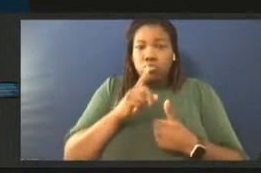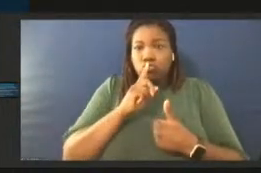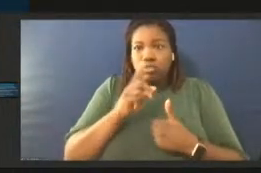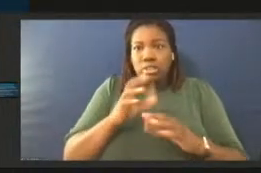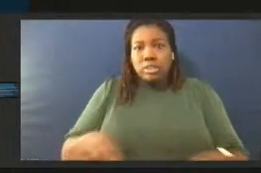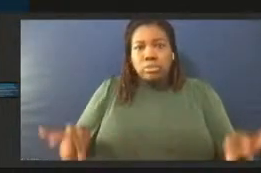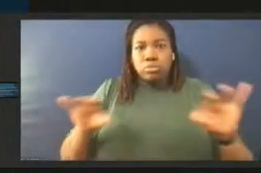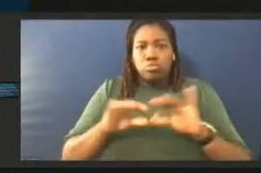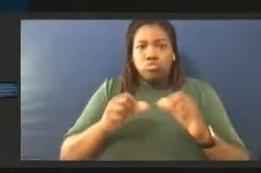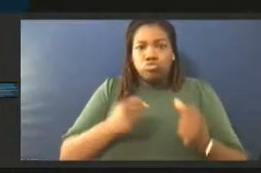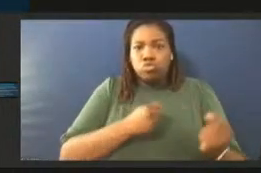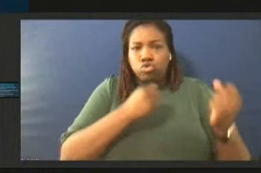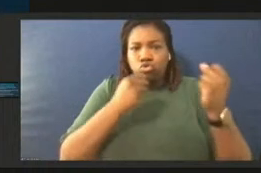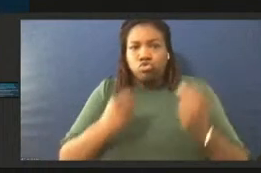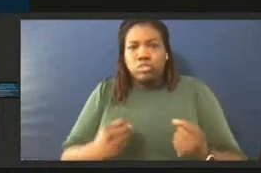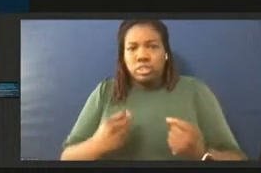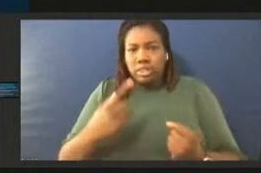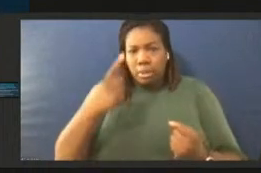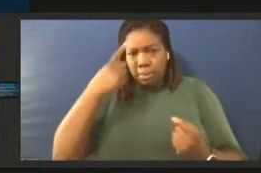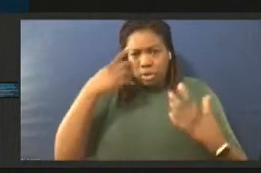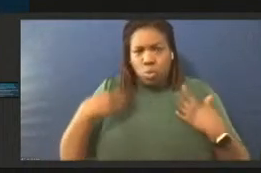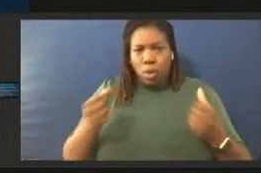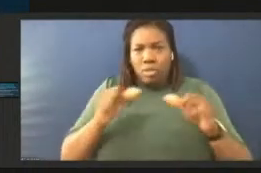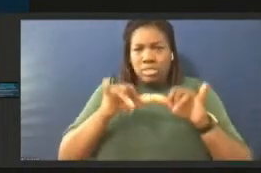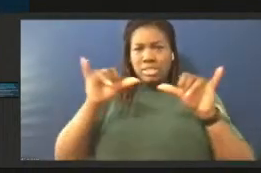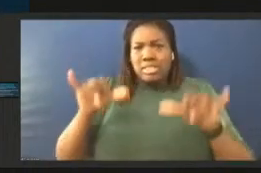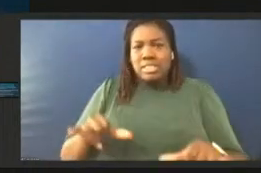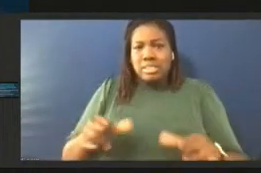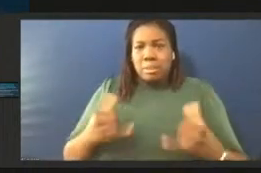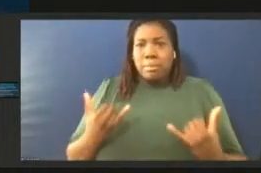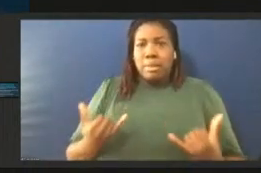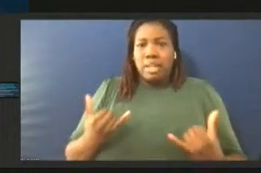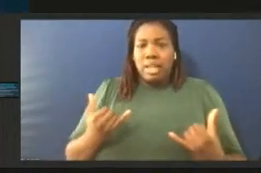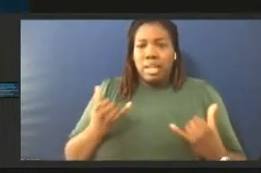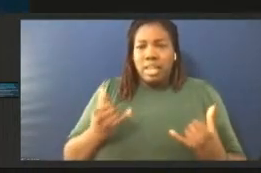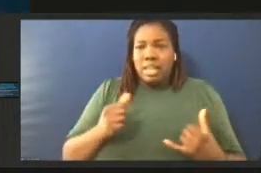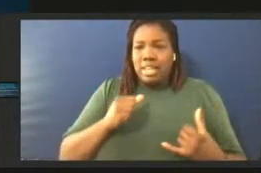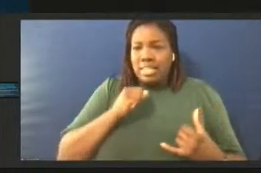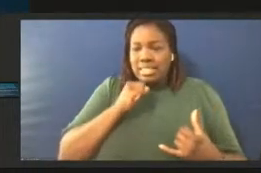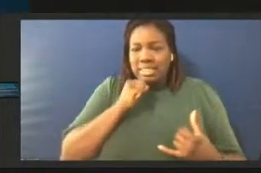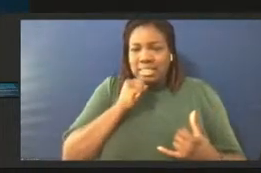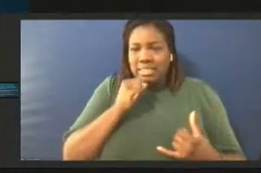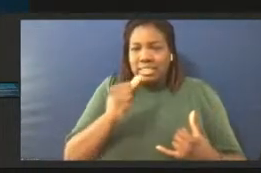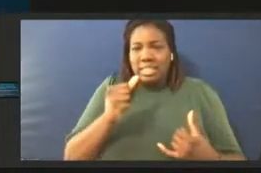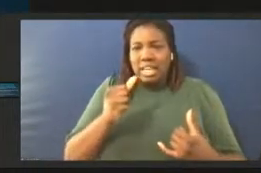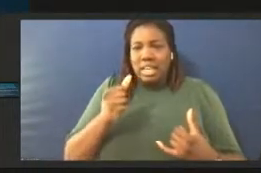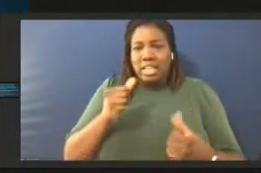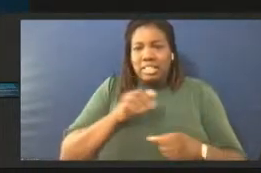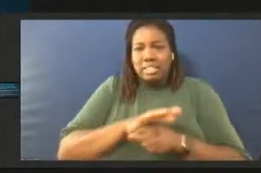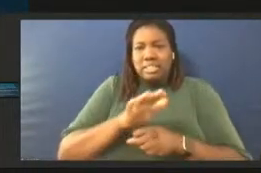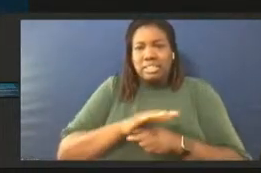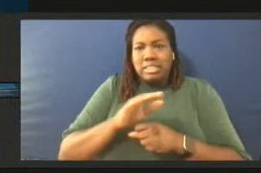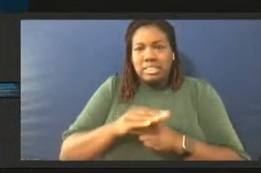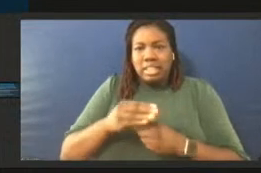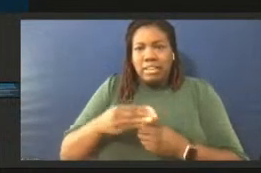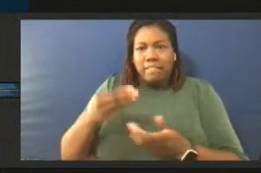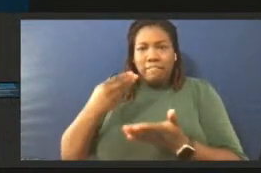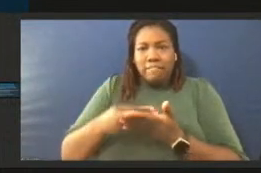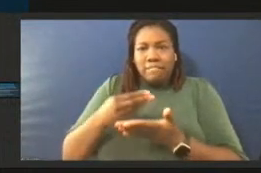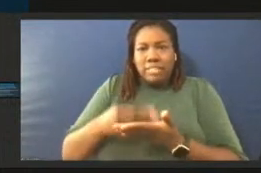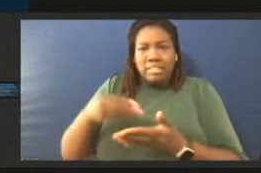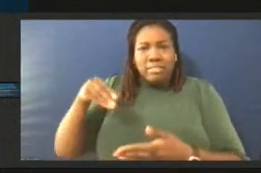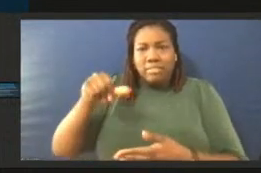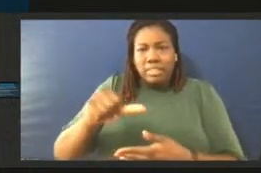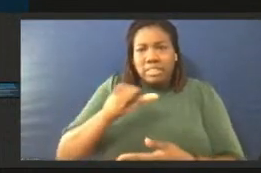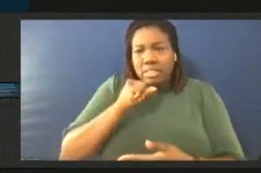strengthen the current mental health system. The system was not adequately funded prior to the pandemic, and